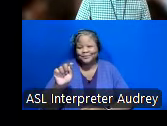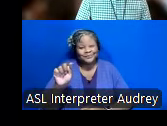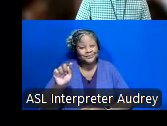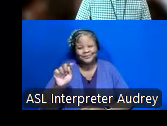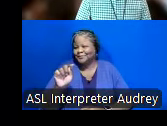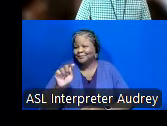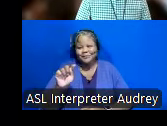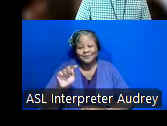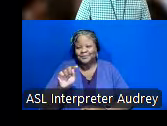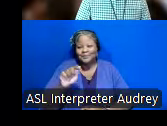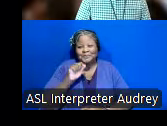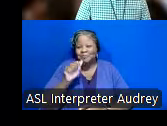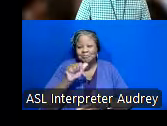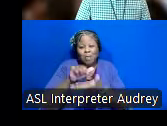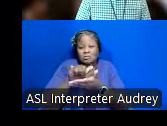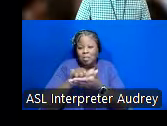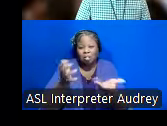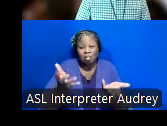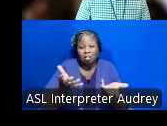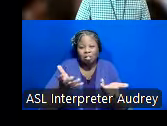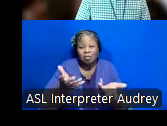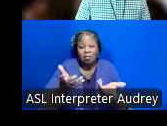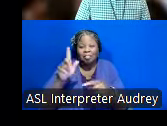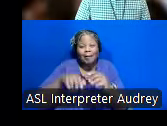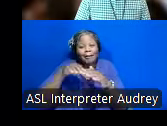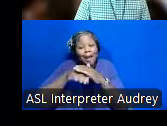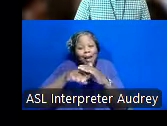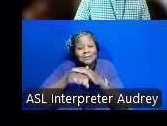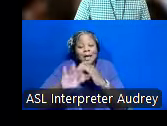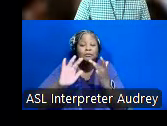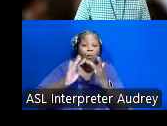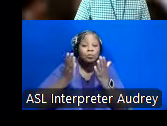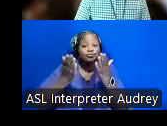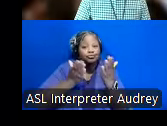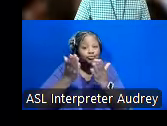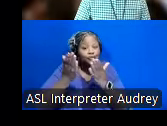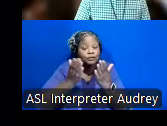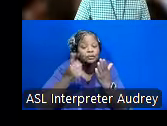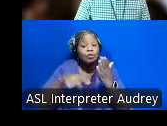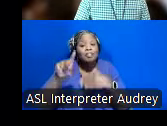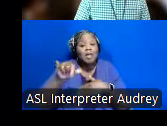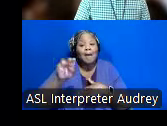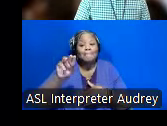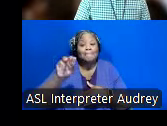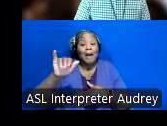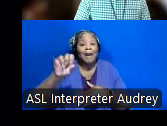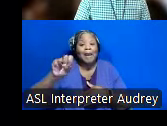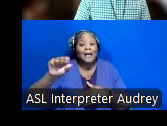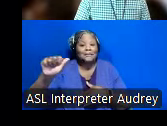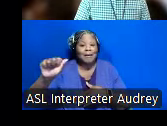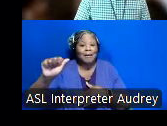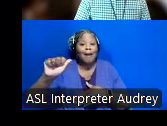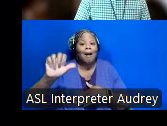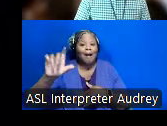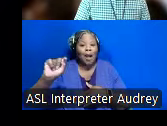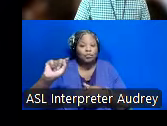is very helpful, but many clients were unable to access these online services, particularly the MySSA accounts presented a